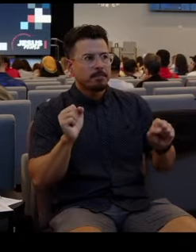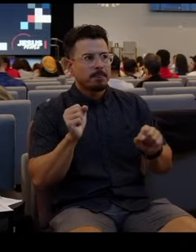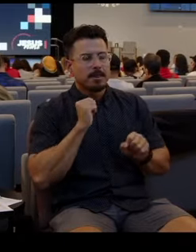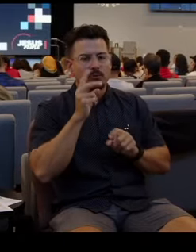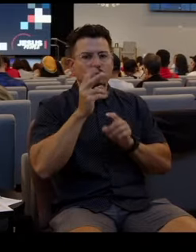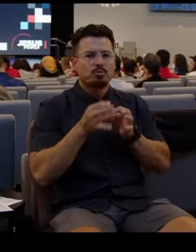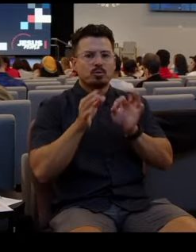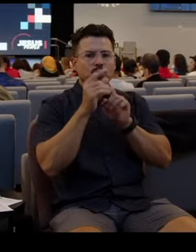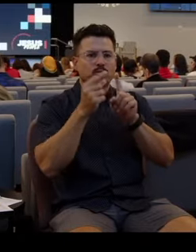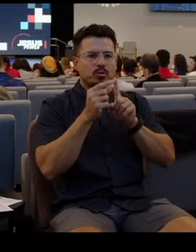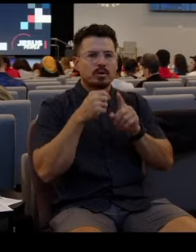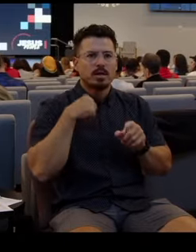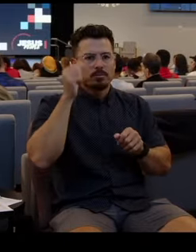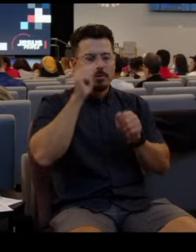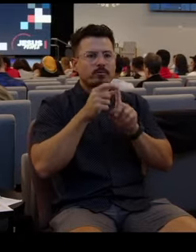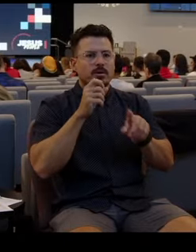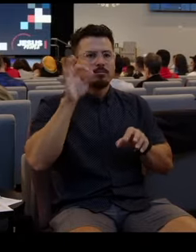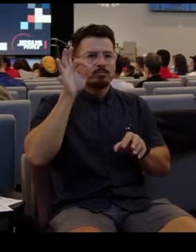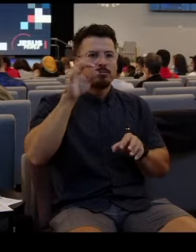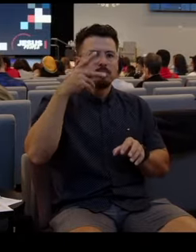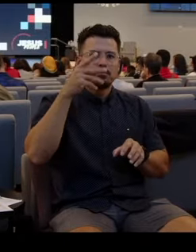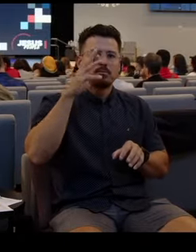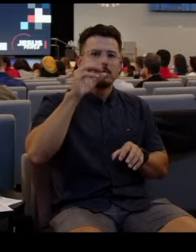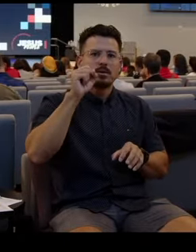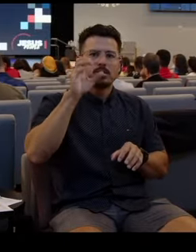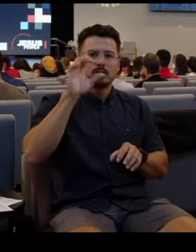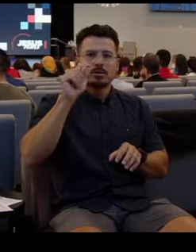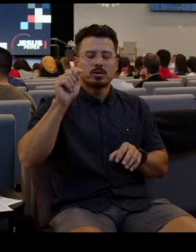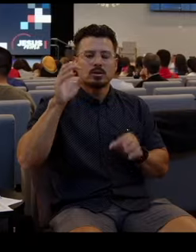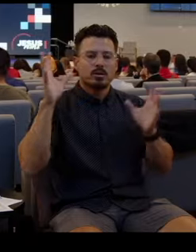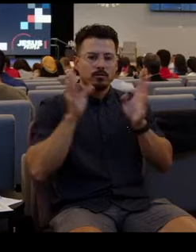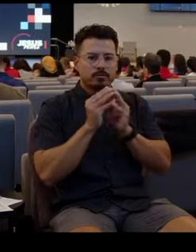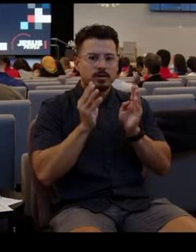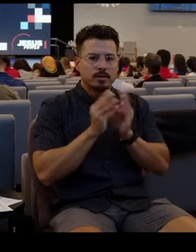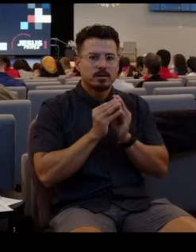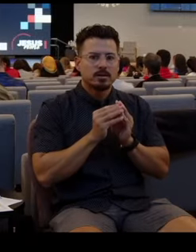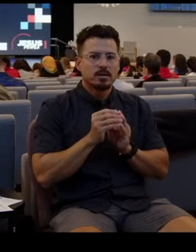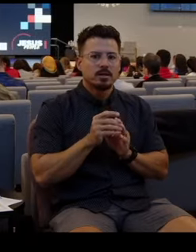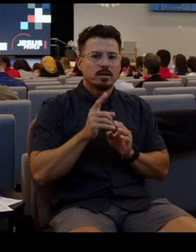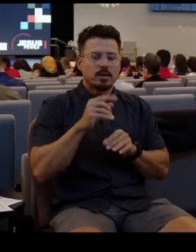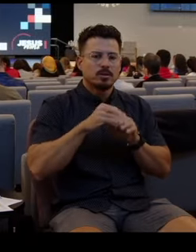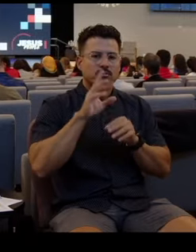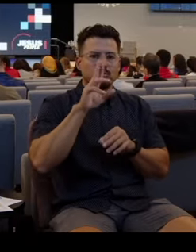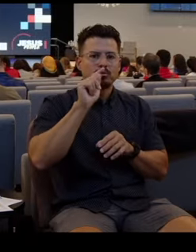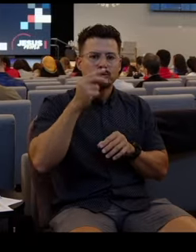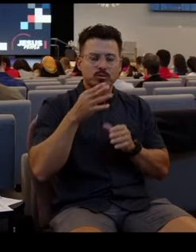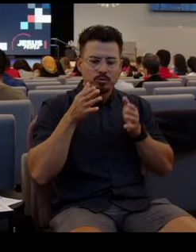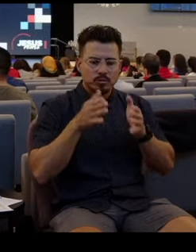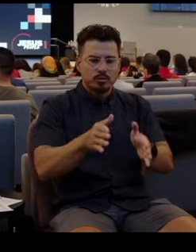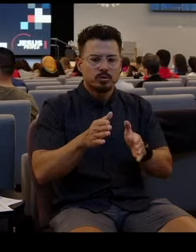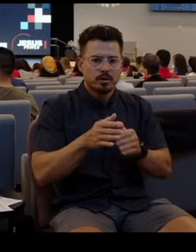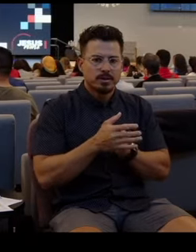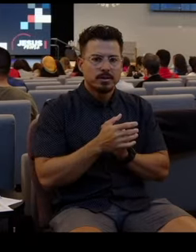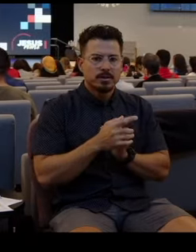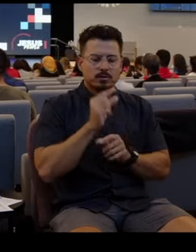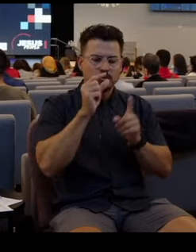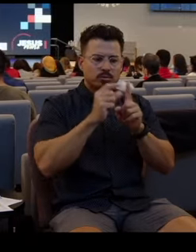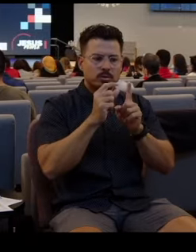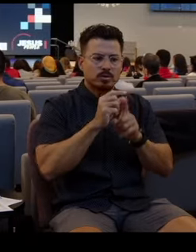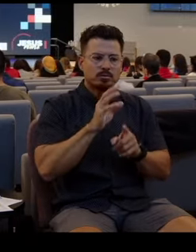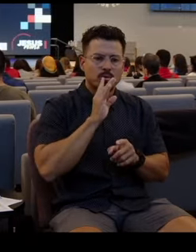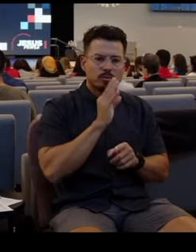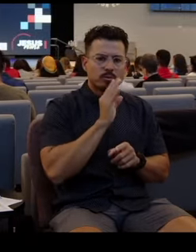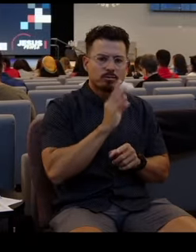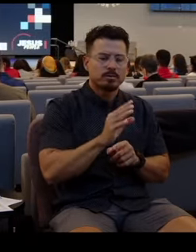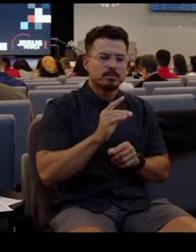Prescott conferences. We were young. These were on Ruth Street. And these words were spoken